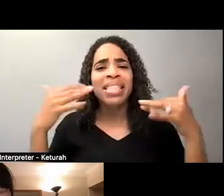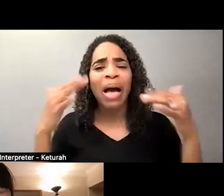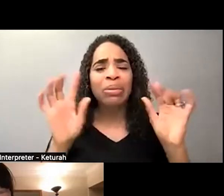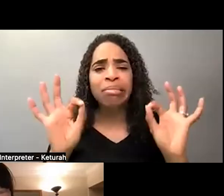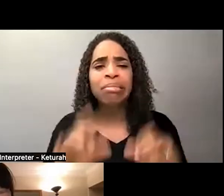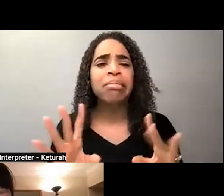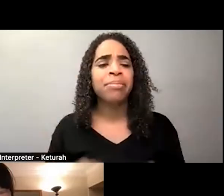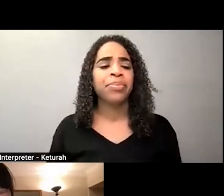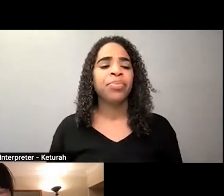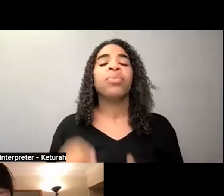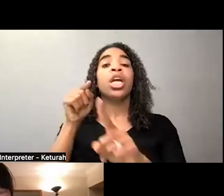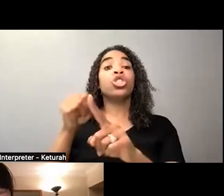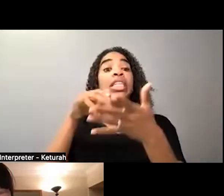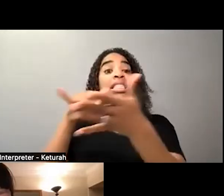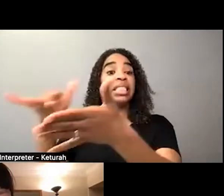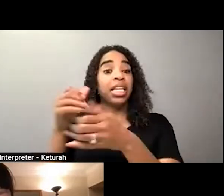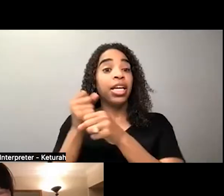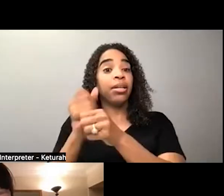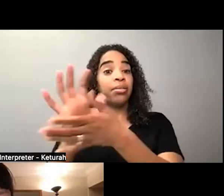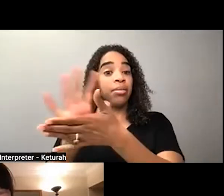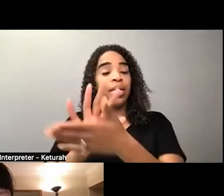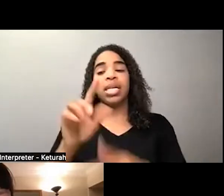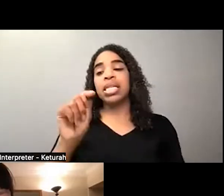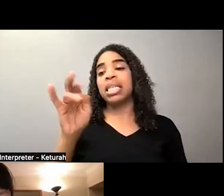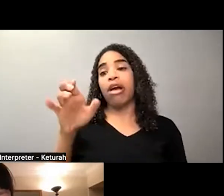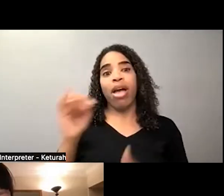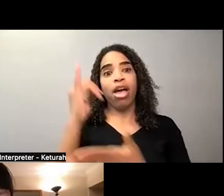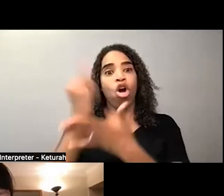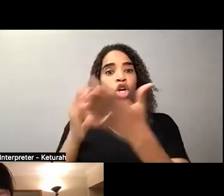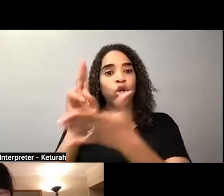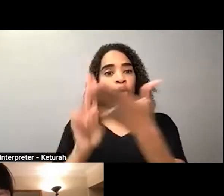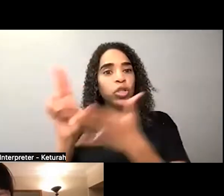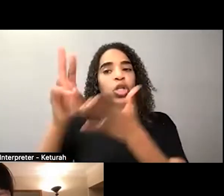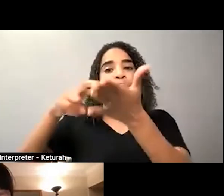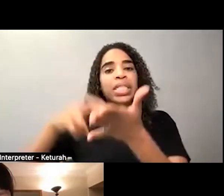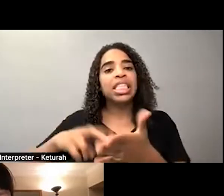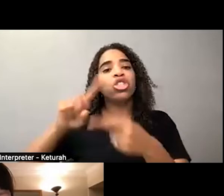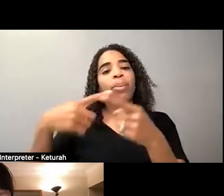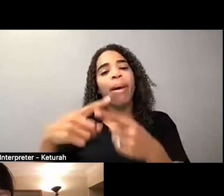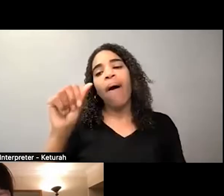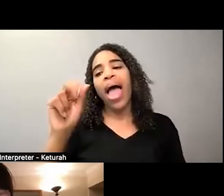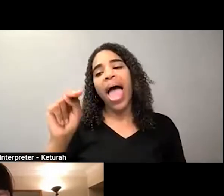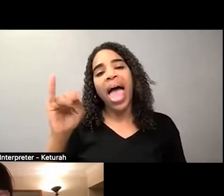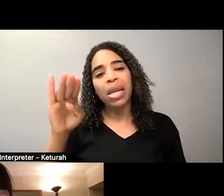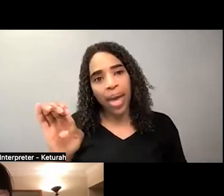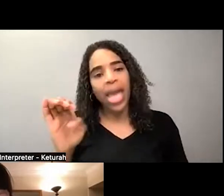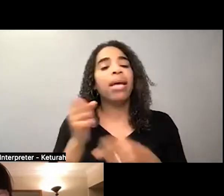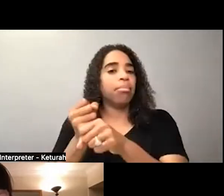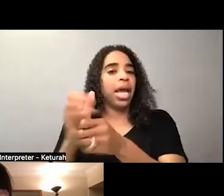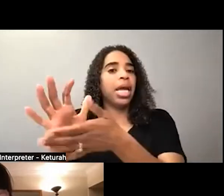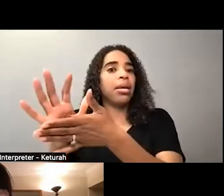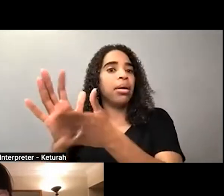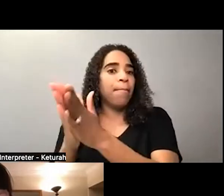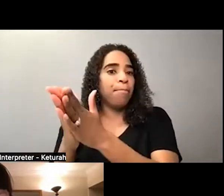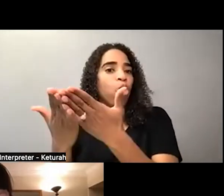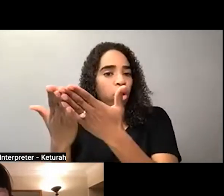Maghami studied filmmaking and animation at Tehran Art University. Her research on animated documentary resulted in a book, Animated Documentary, A New